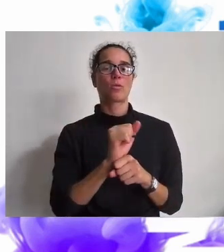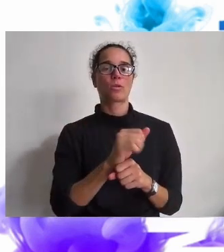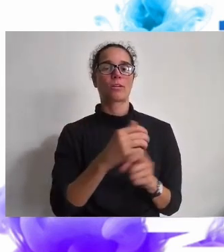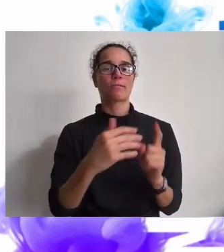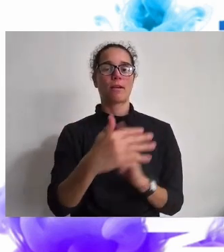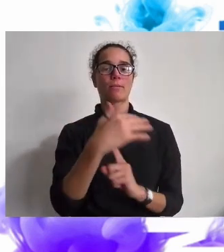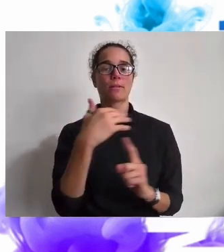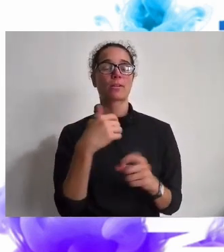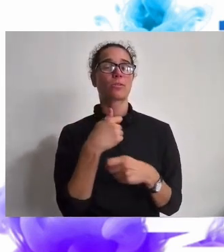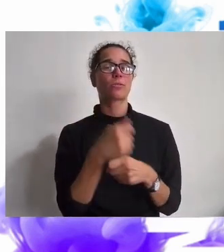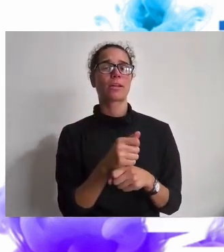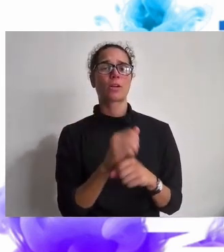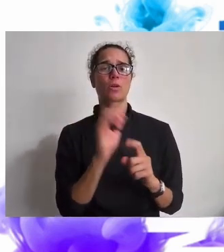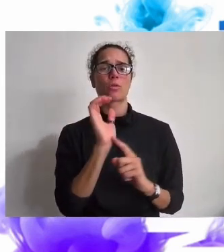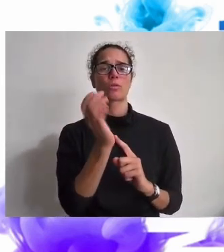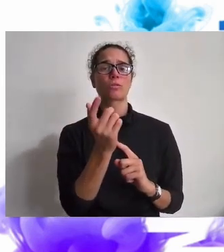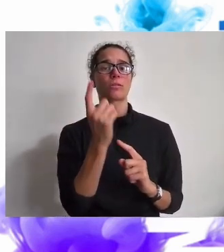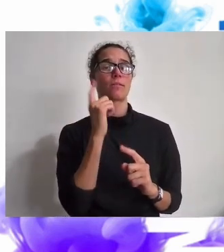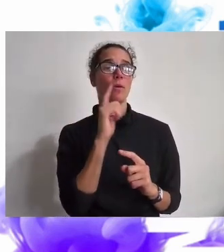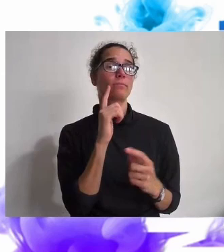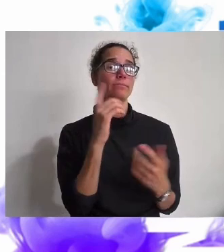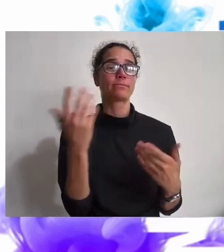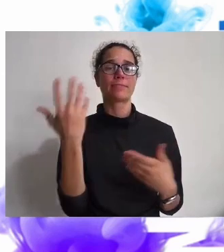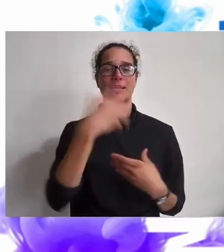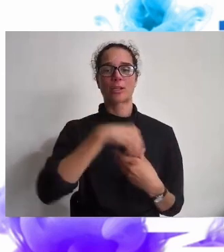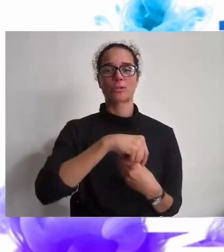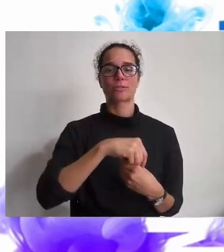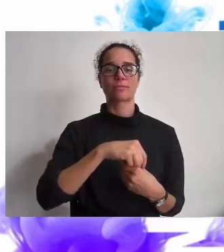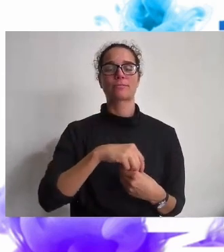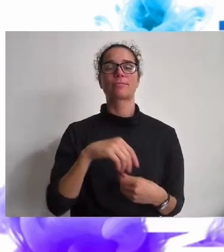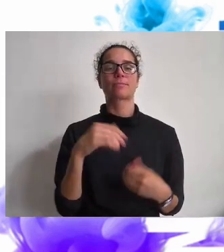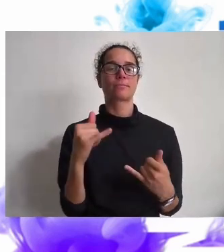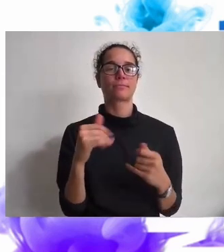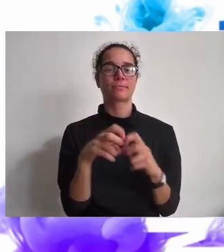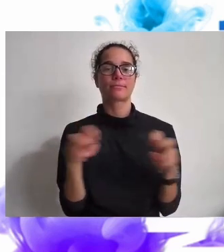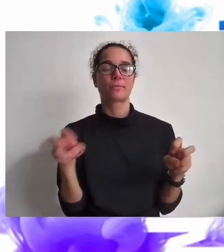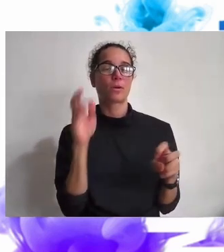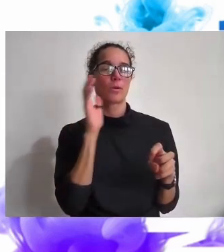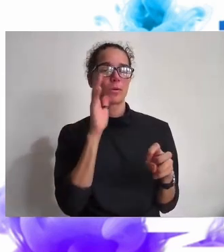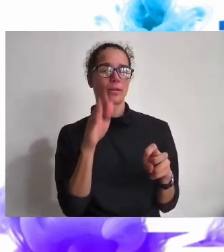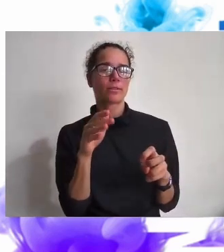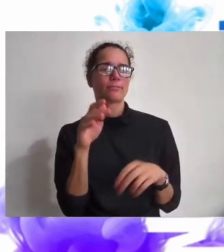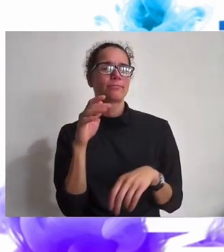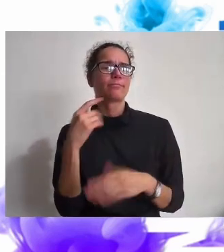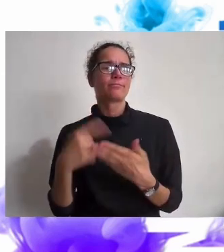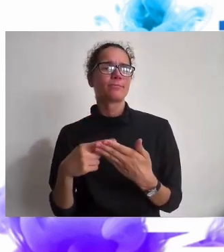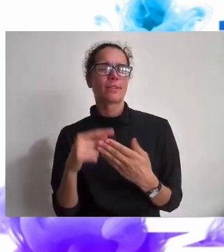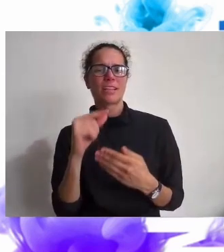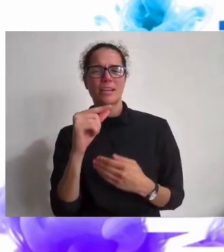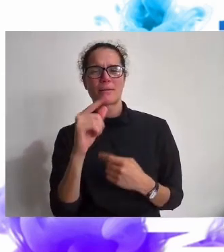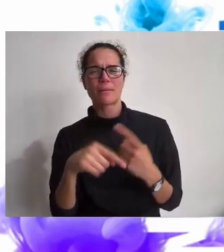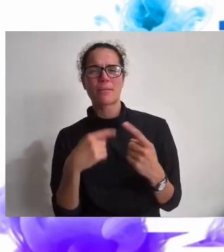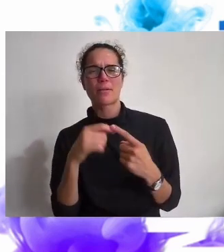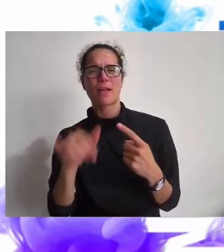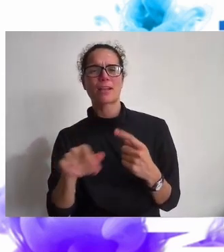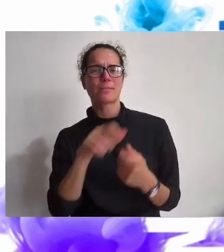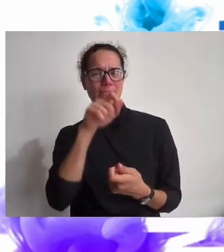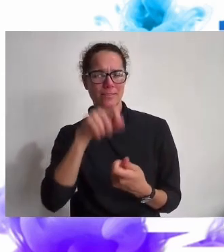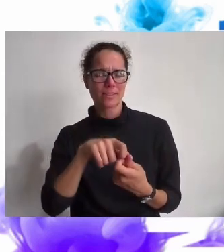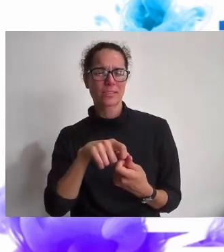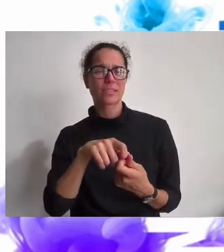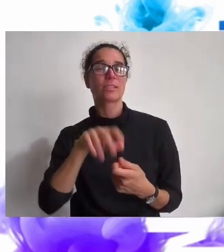and create a culture of inclusion. And today's panel will be touching a little bit about that, specifically from the